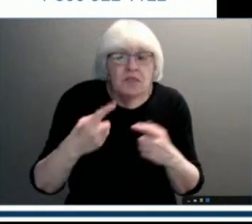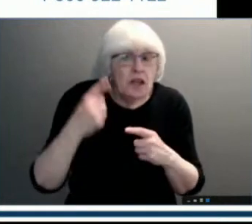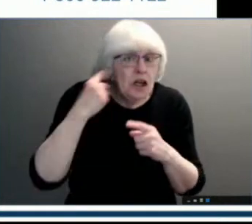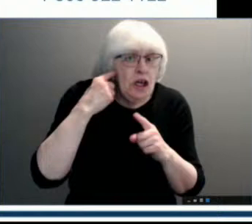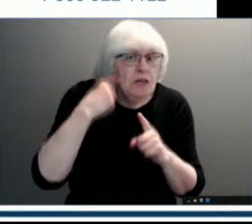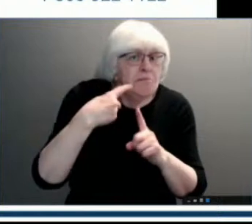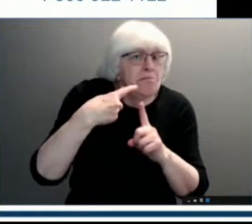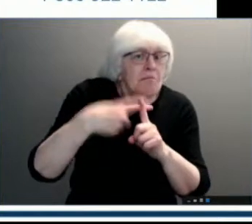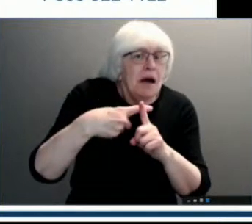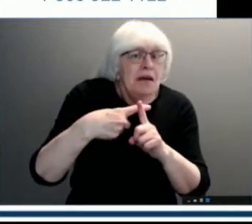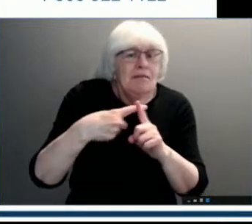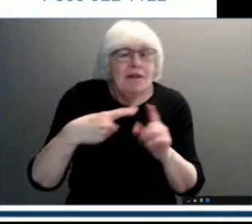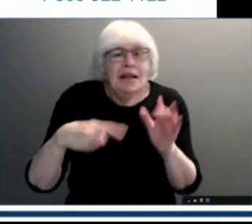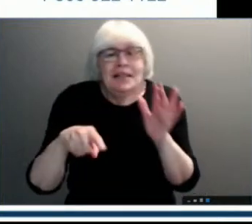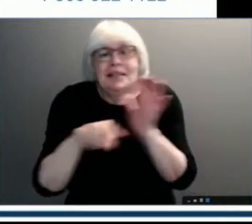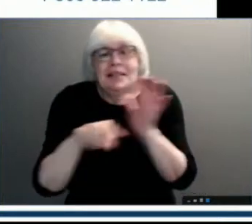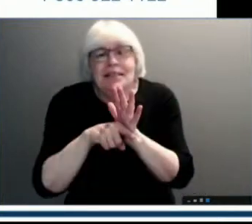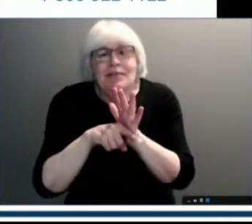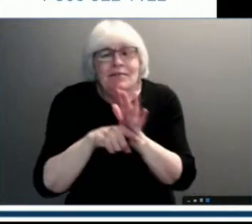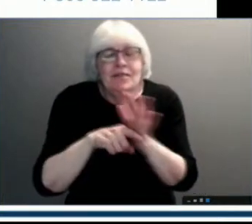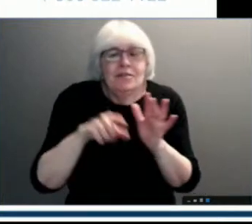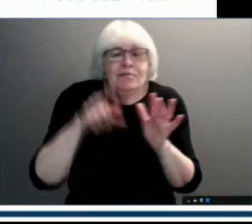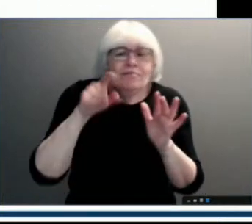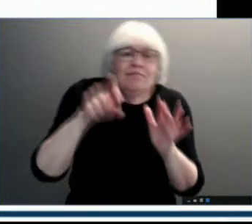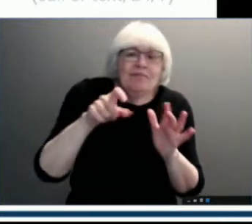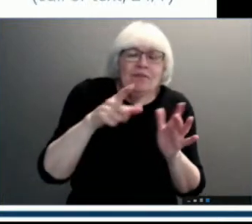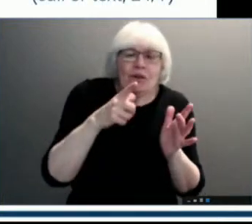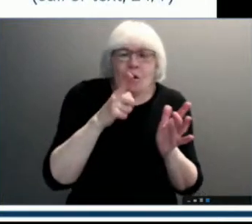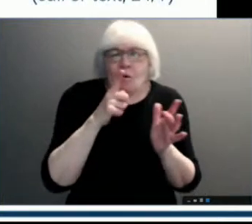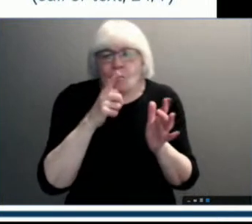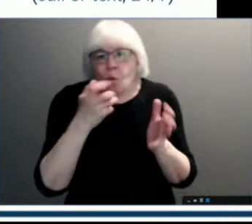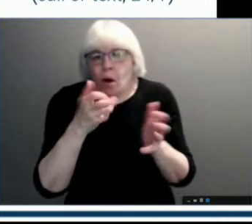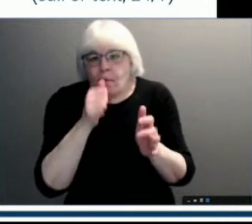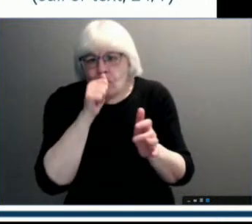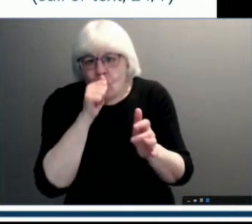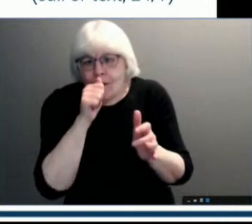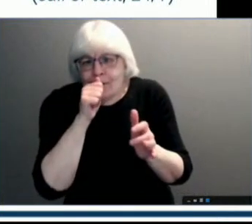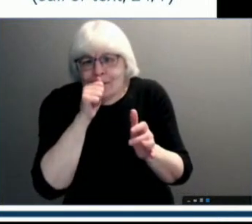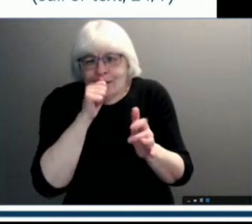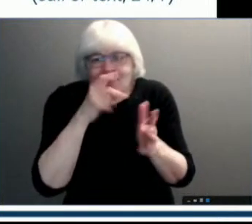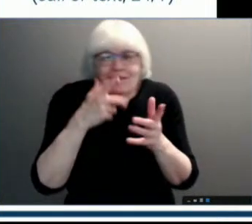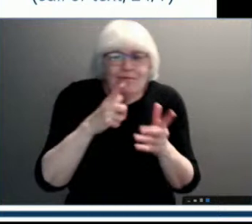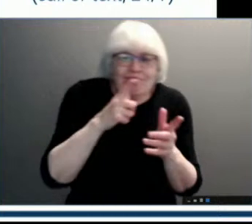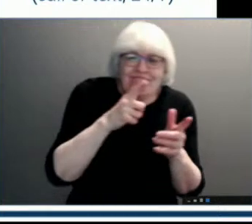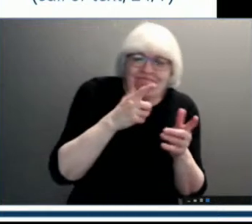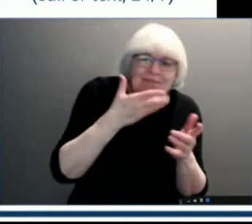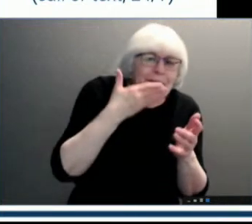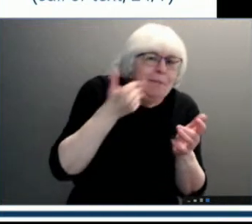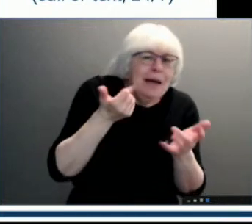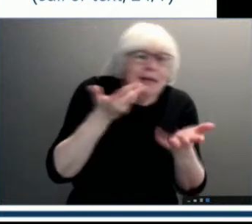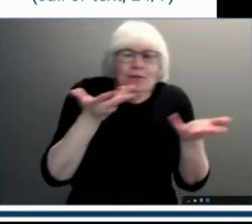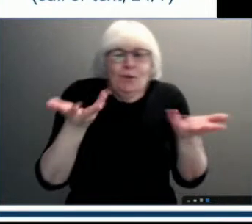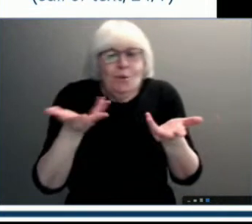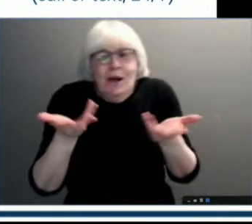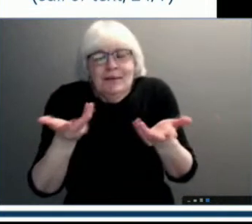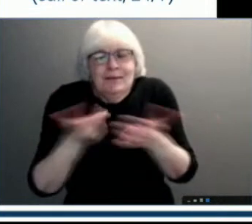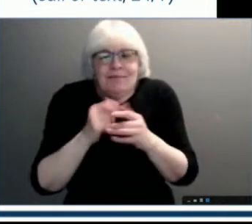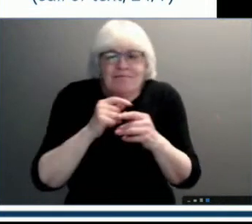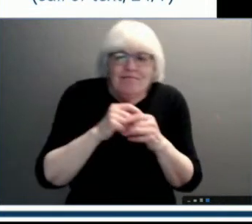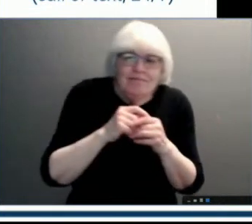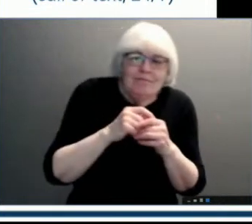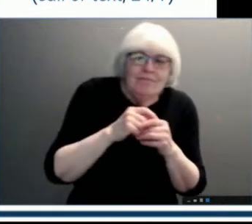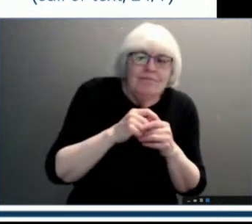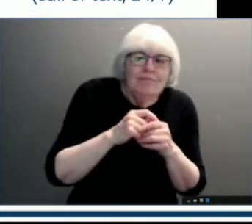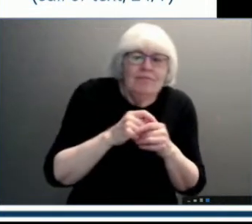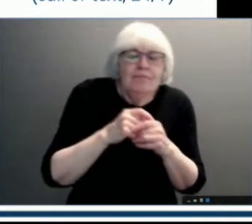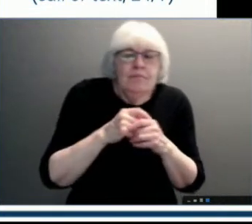issues and best standards. And they say that the better way to do it would be to have a secure web form on the provincial